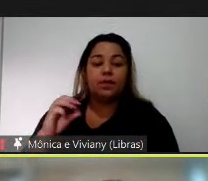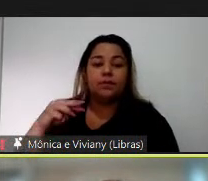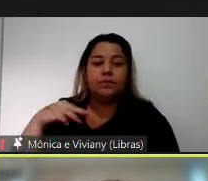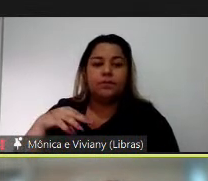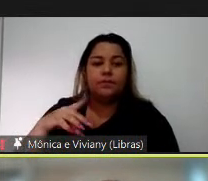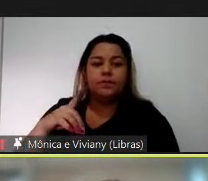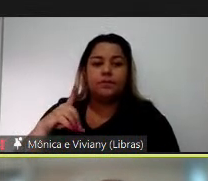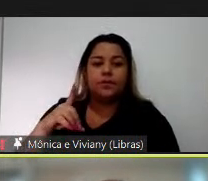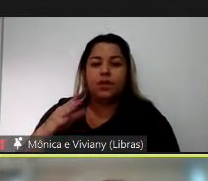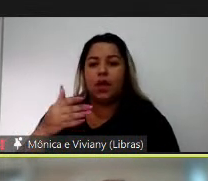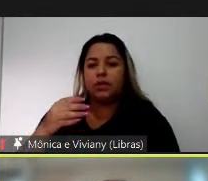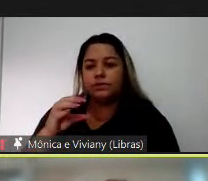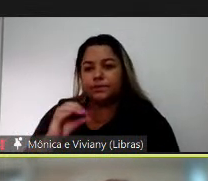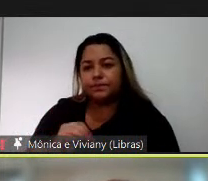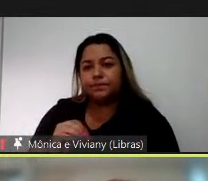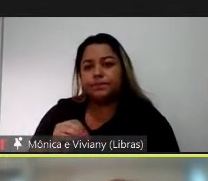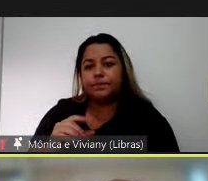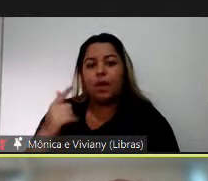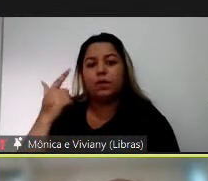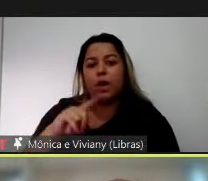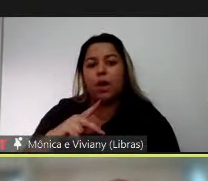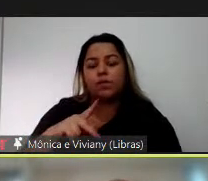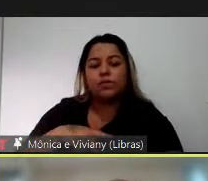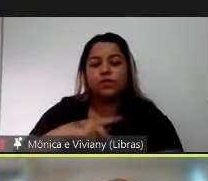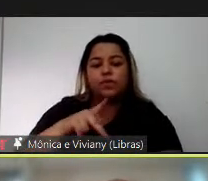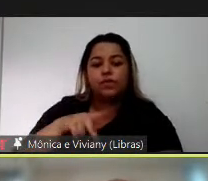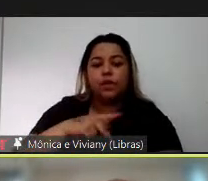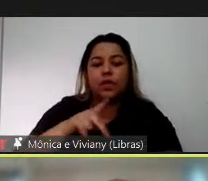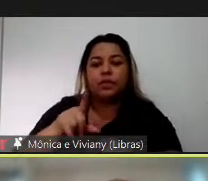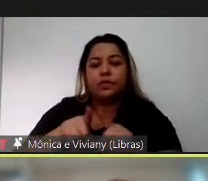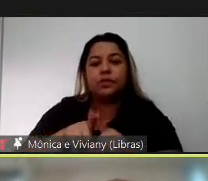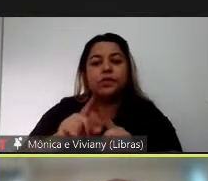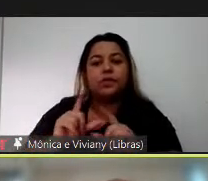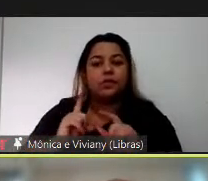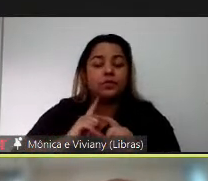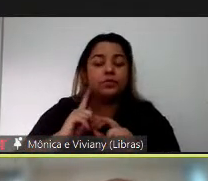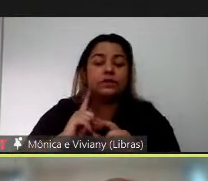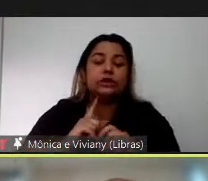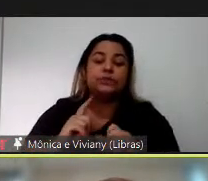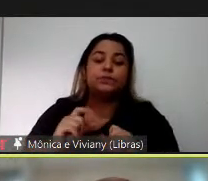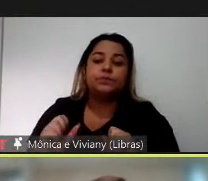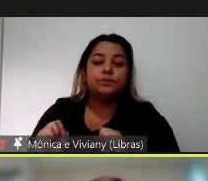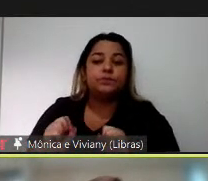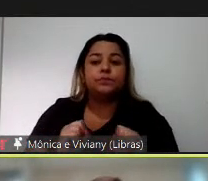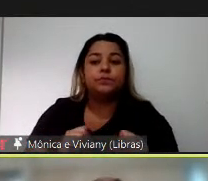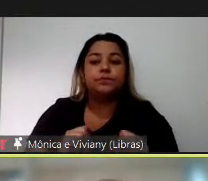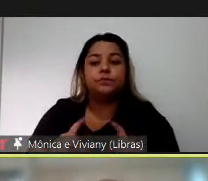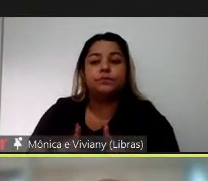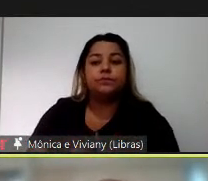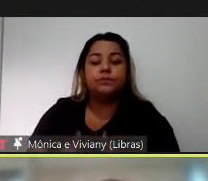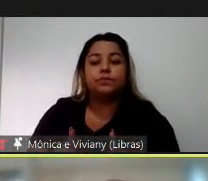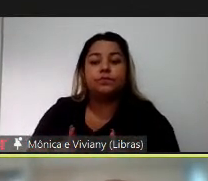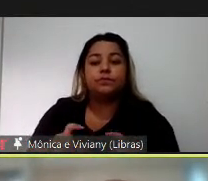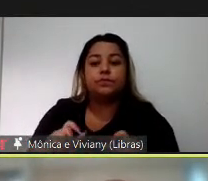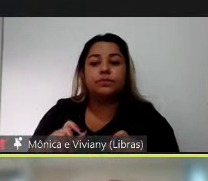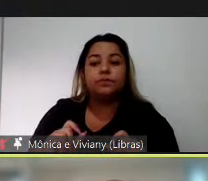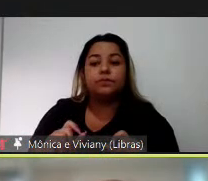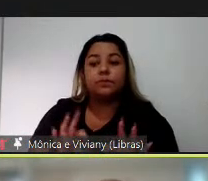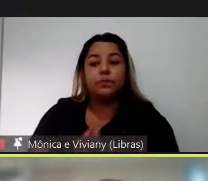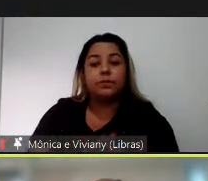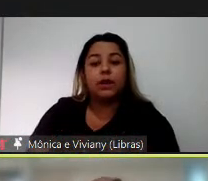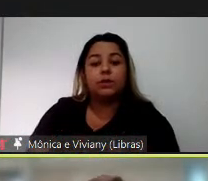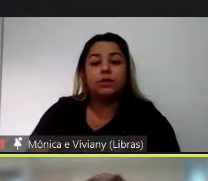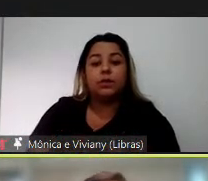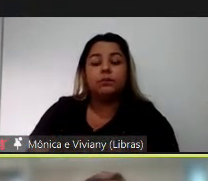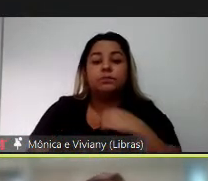recommendations that can be useful to other countries that also have primary care systems.